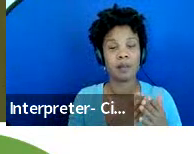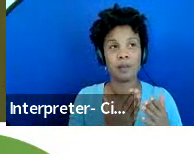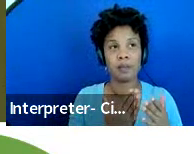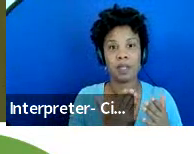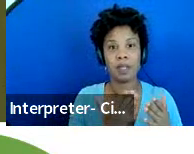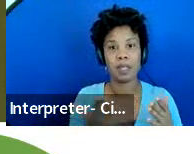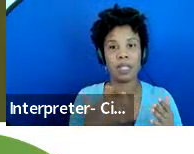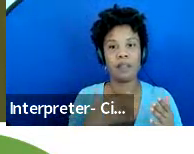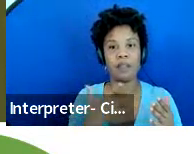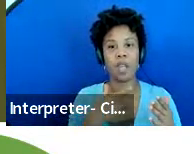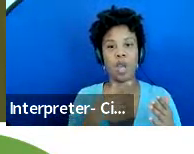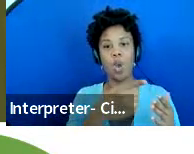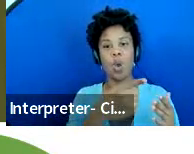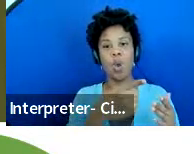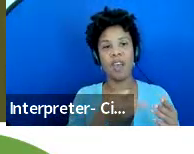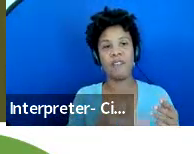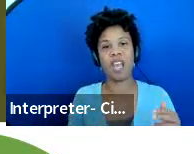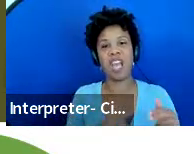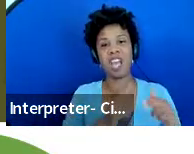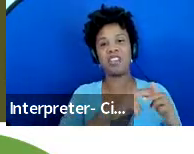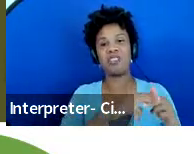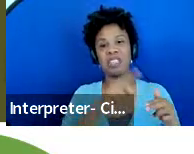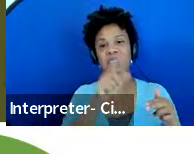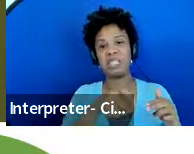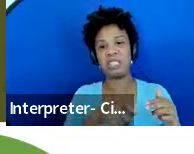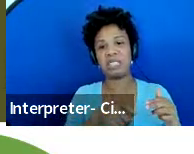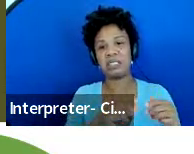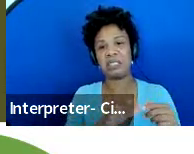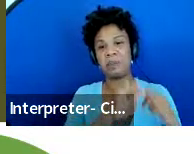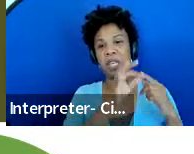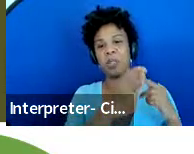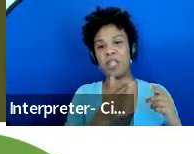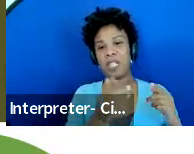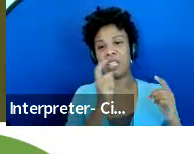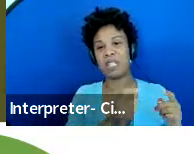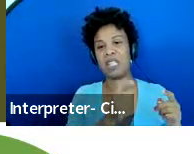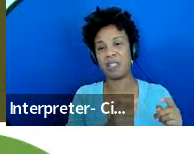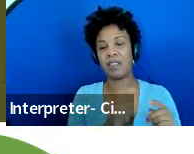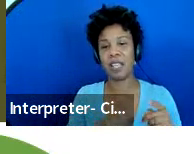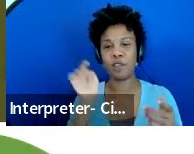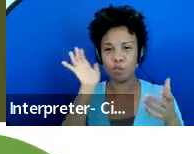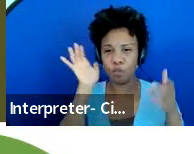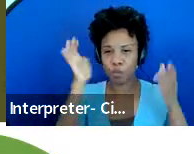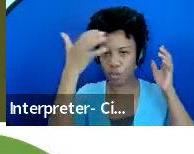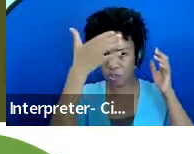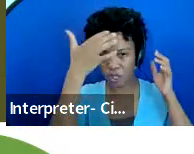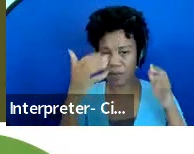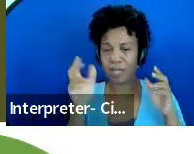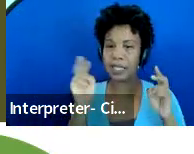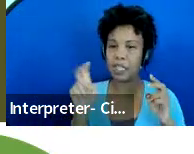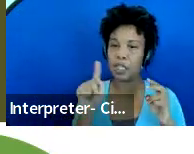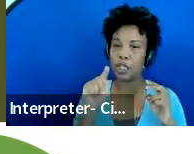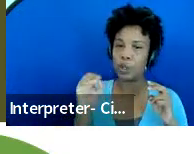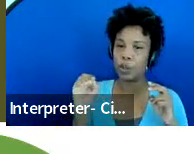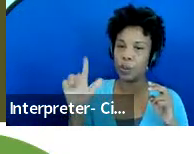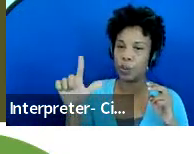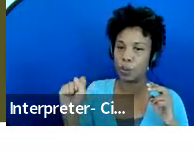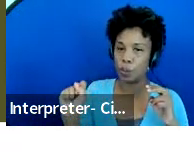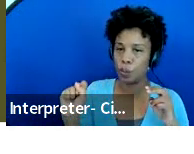shift in perspective is needed regarding supportive devices. Tools should be seen as tools despite who is using